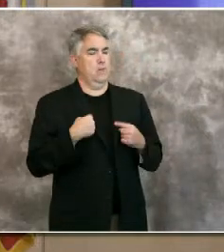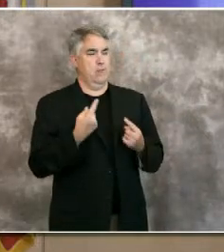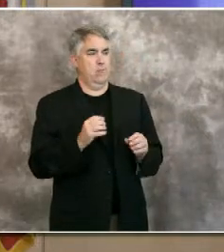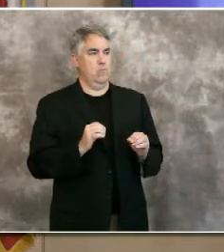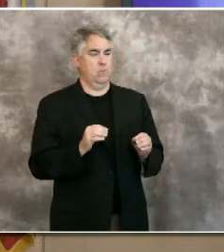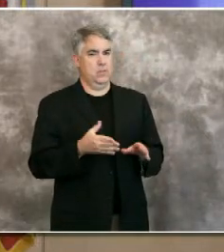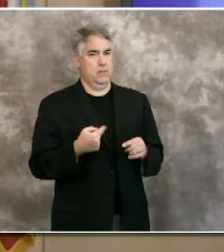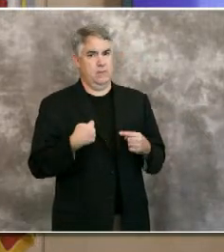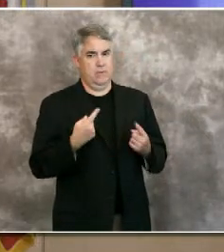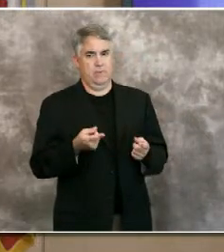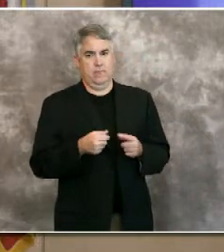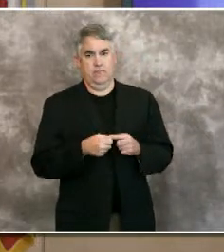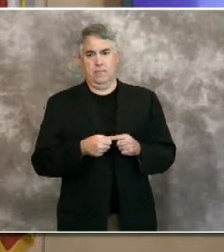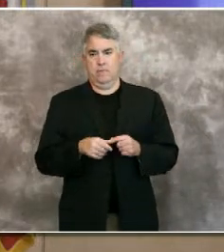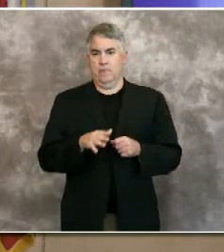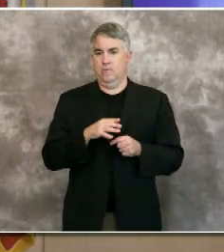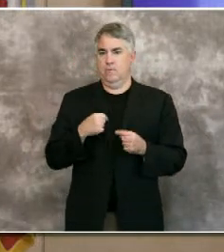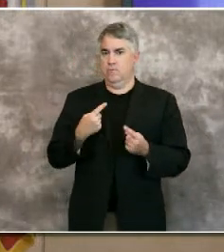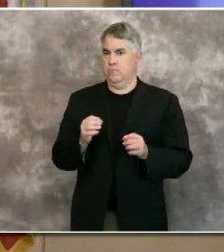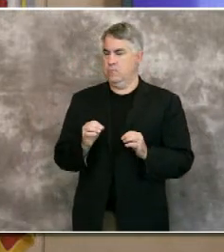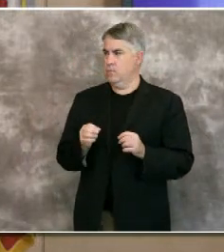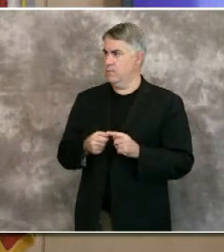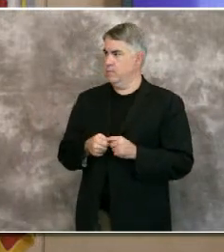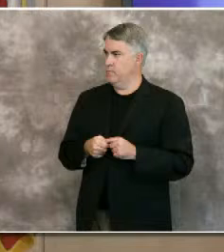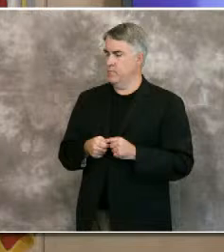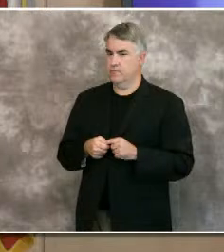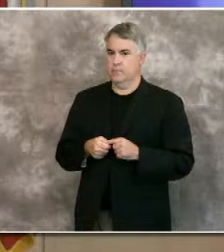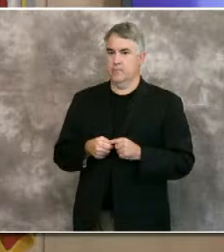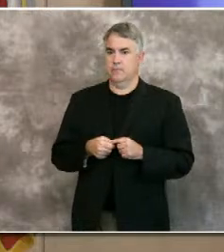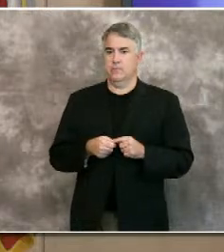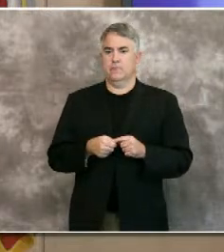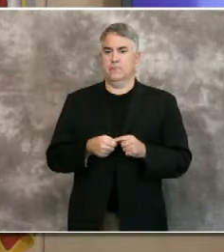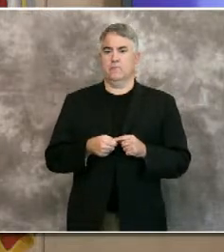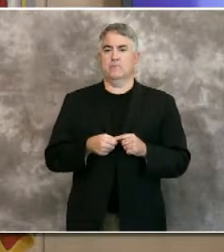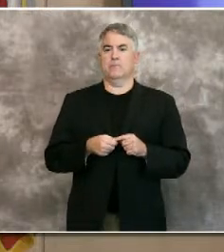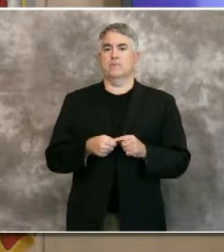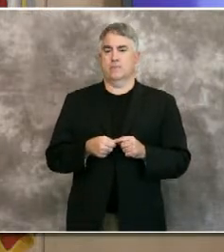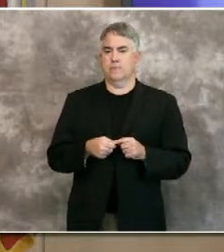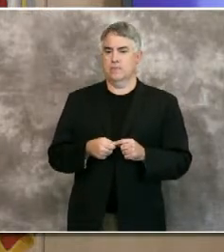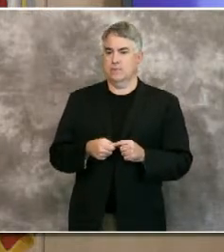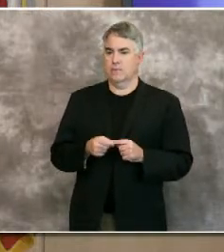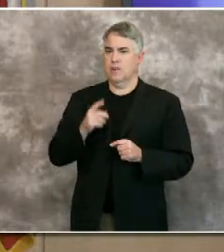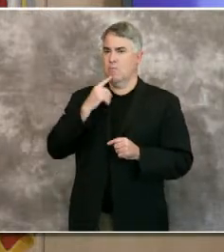back to you on the cumulative number of cases. Okay. Thank you. Next question.